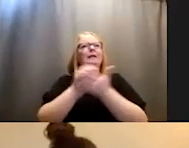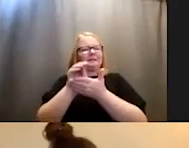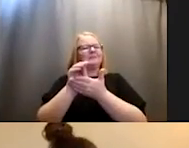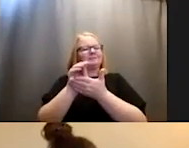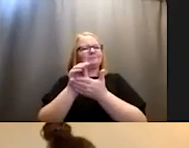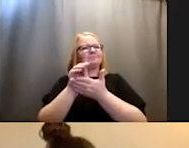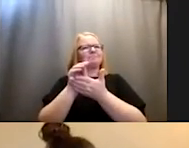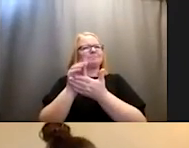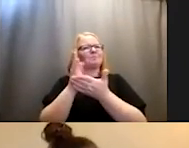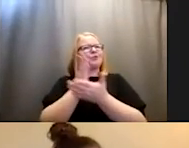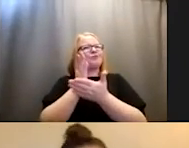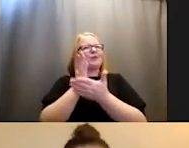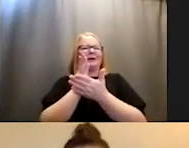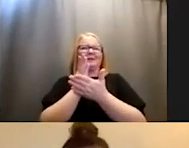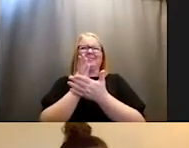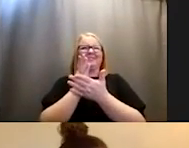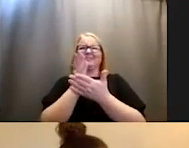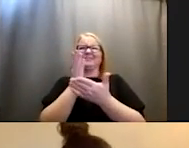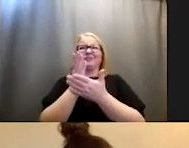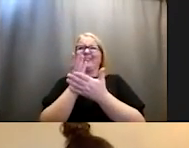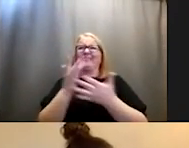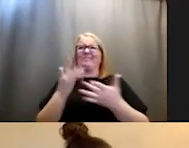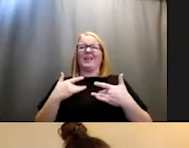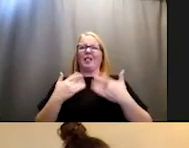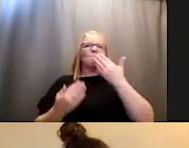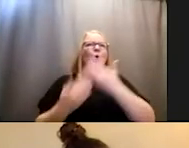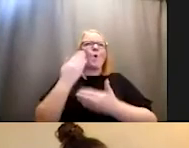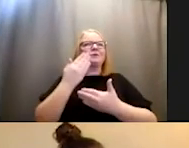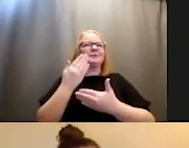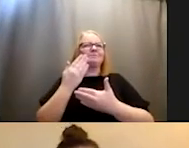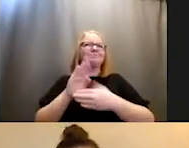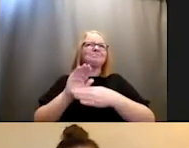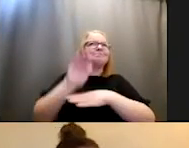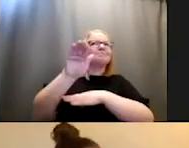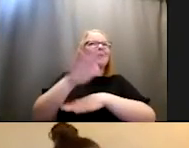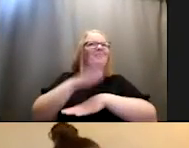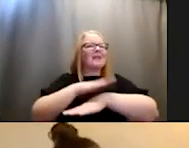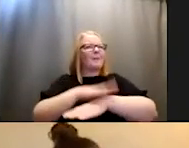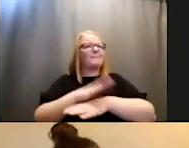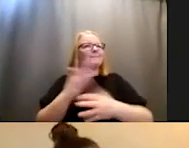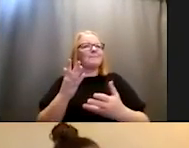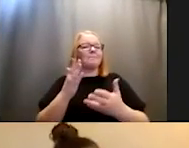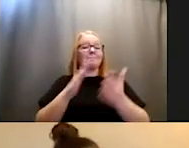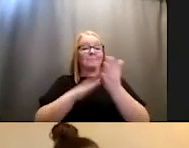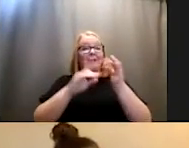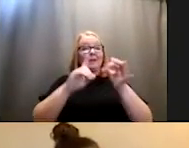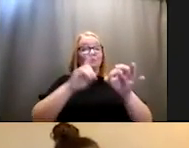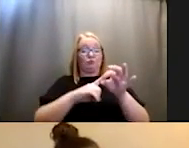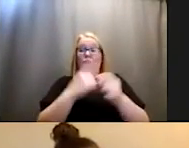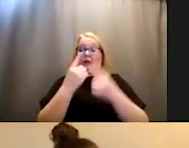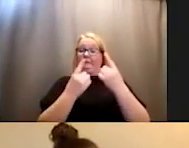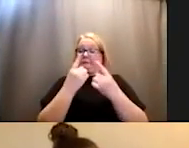very, very kind of ahead of its time, very clever. Mary Quant was in the unique position that she